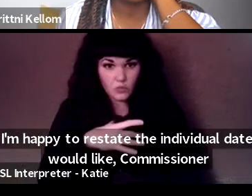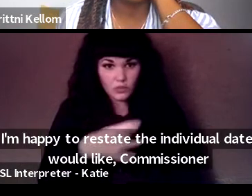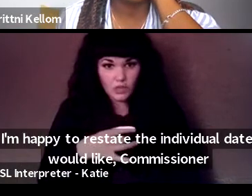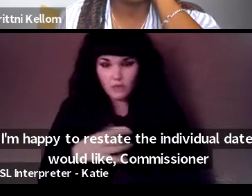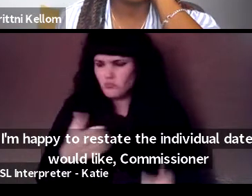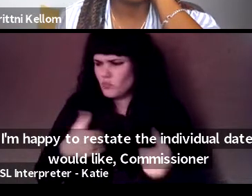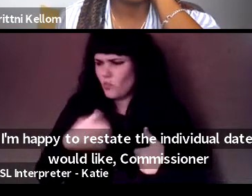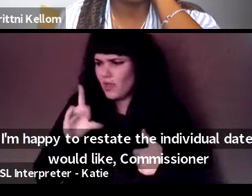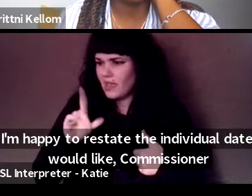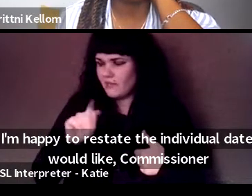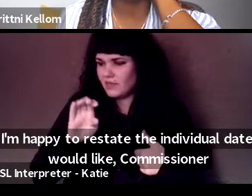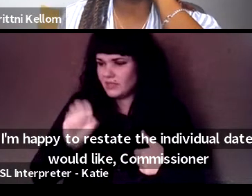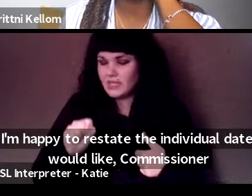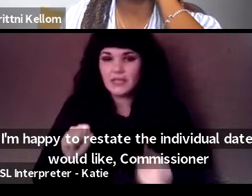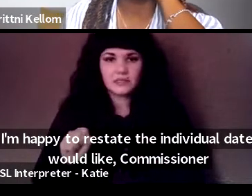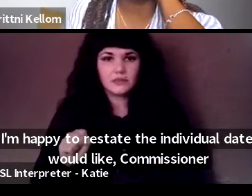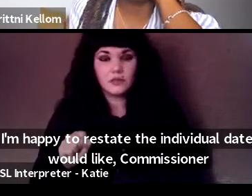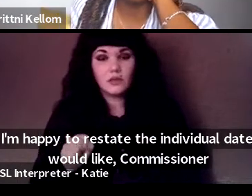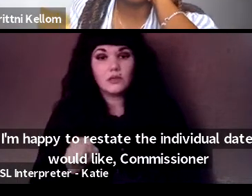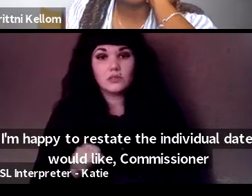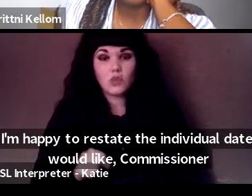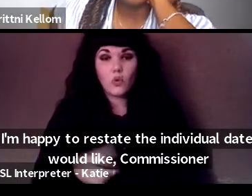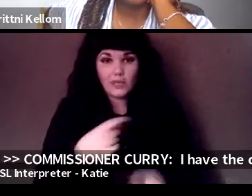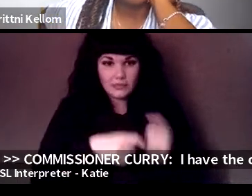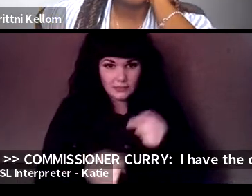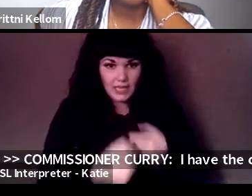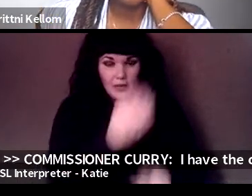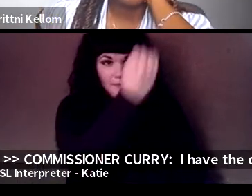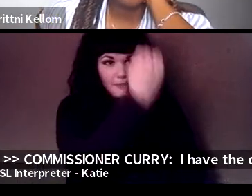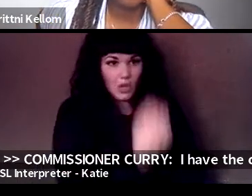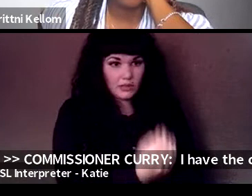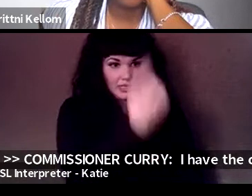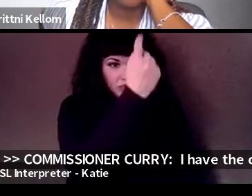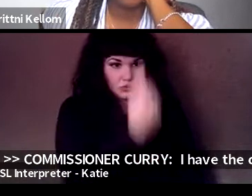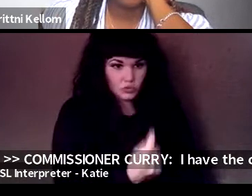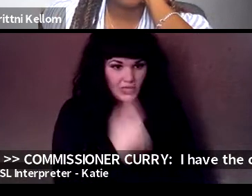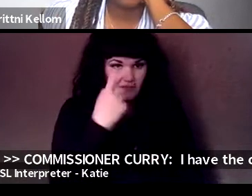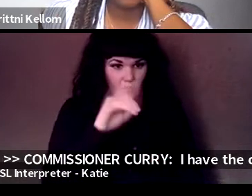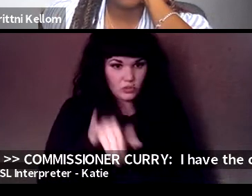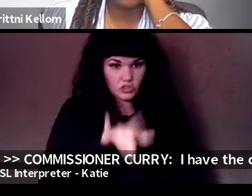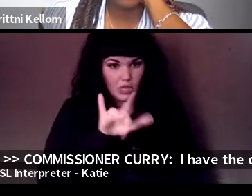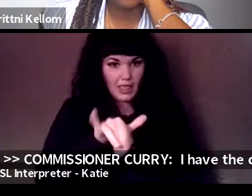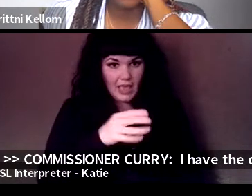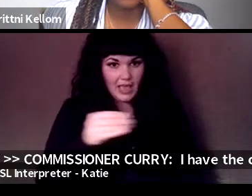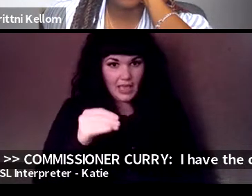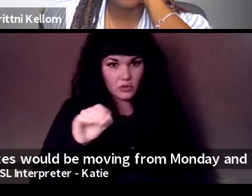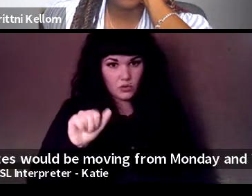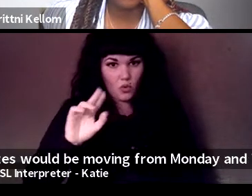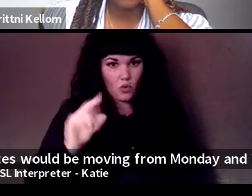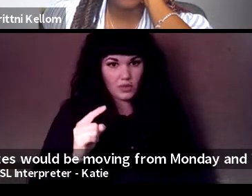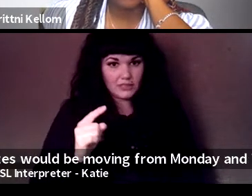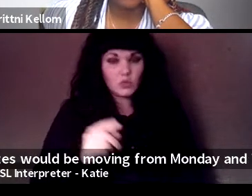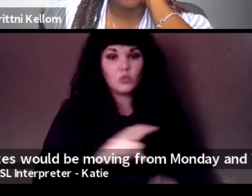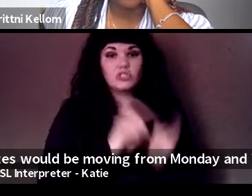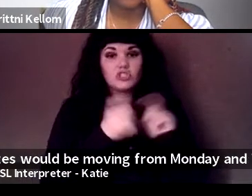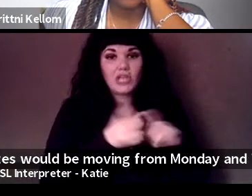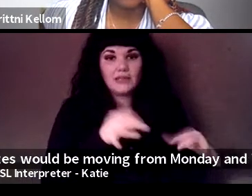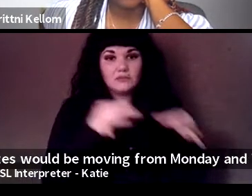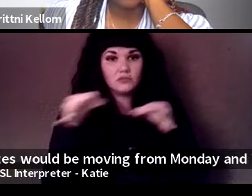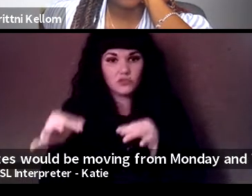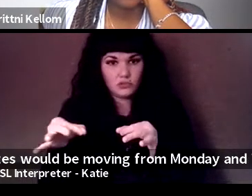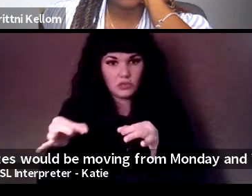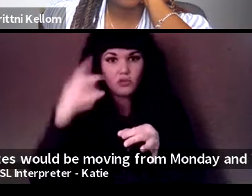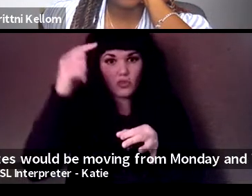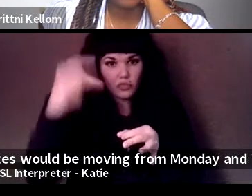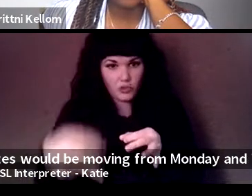would be moving from Monday and Tuesday in July and August to Thursday and Friday, specifically the weeks of July